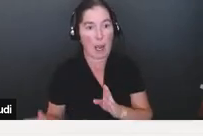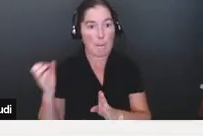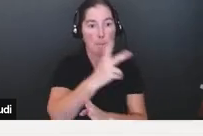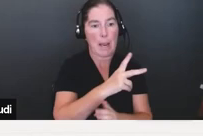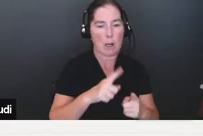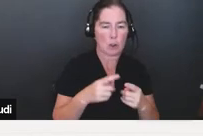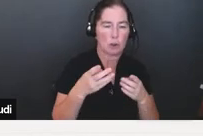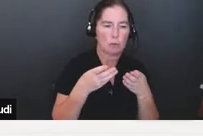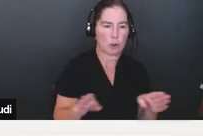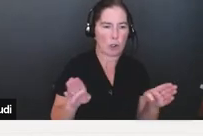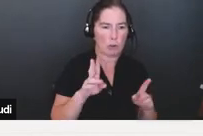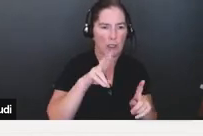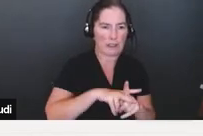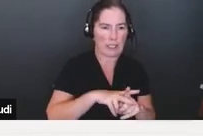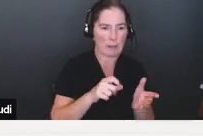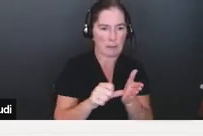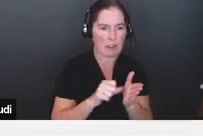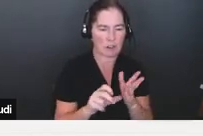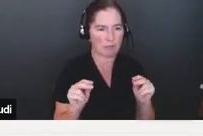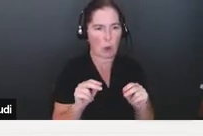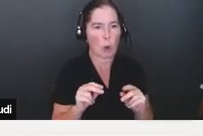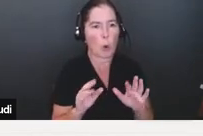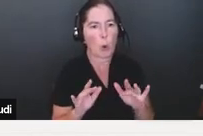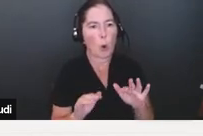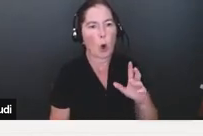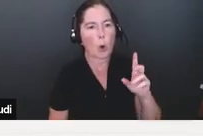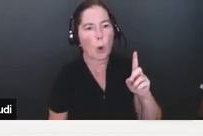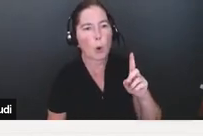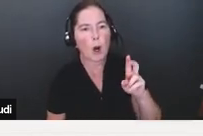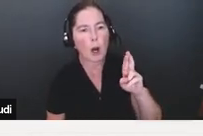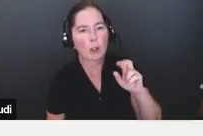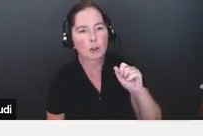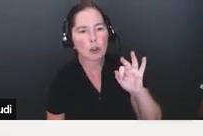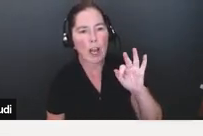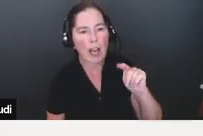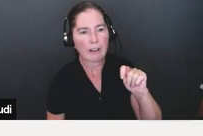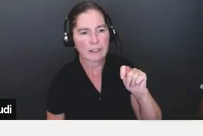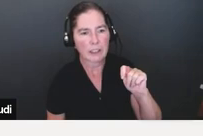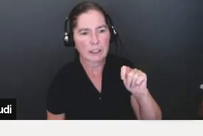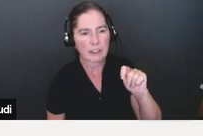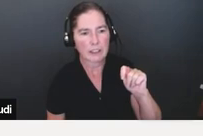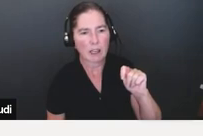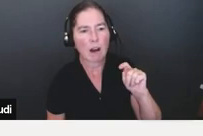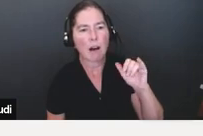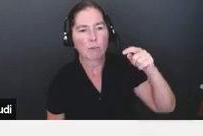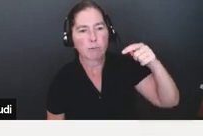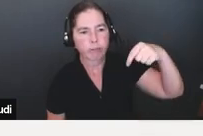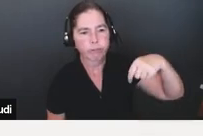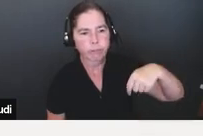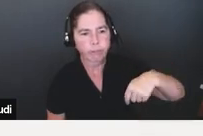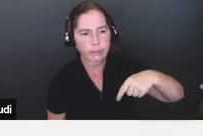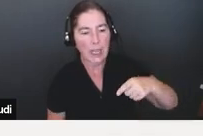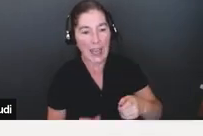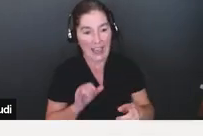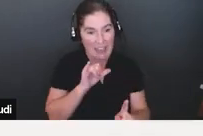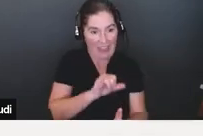page and there's nothing that's assigned. That's a drop-down menu under drafts. Those are those little arrows, drop-down menu. There's